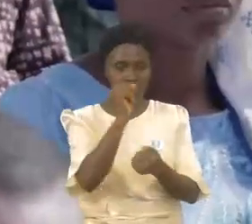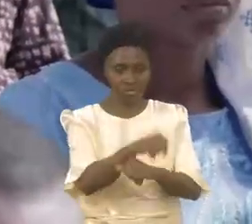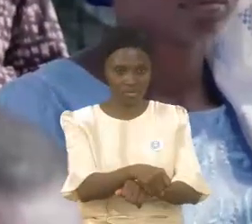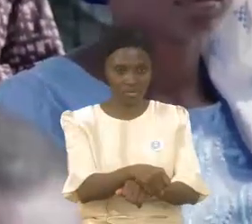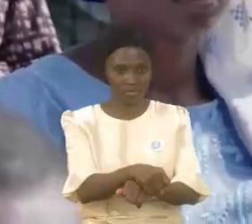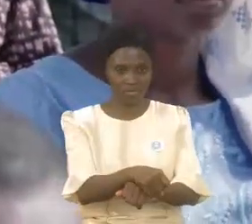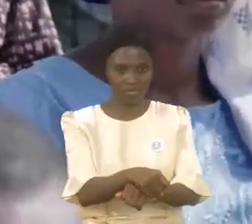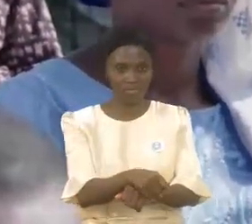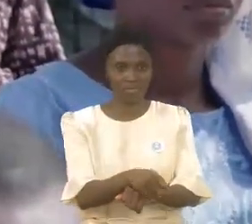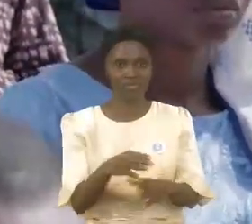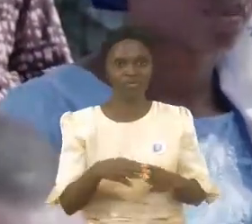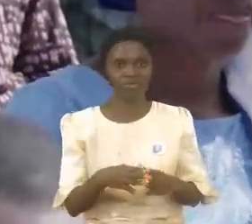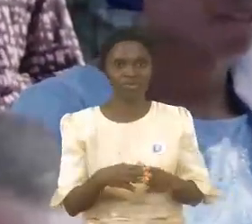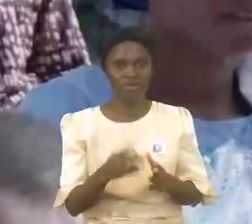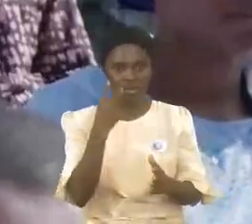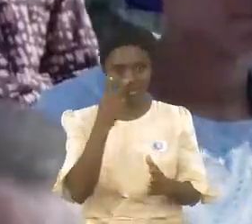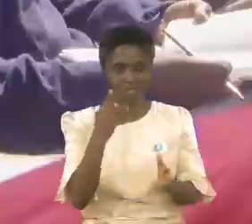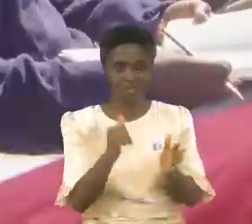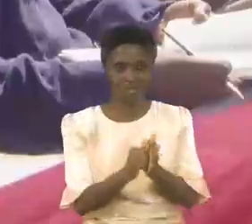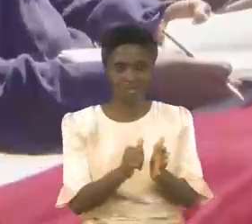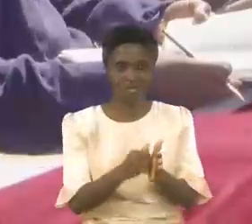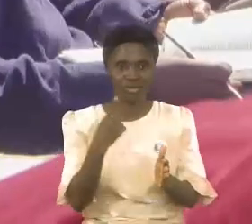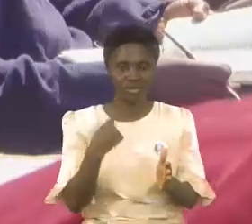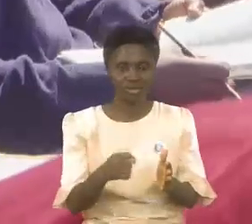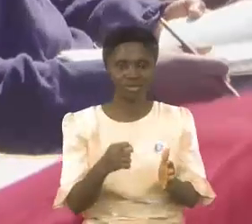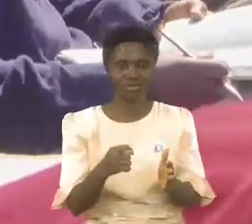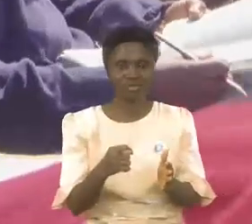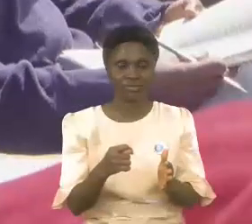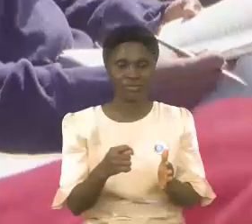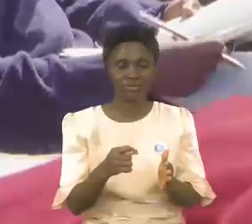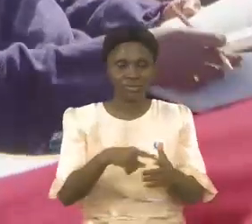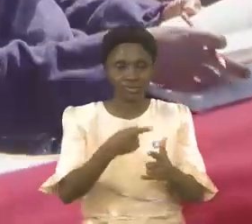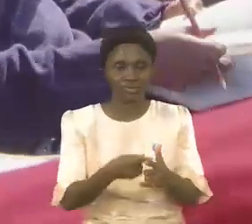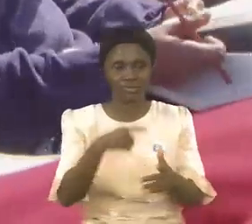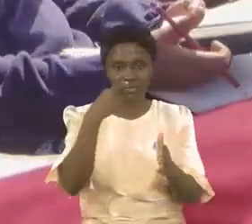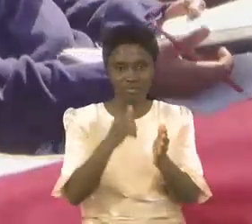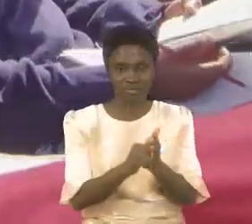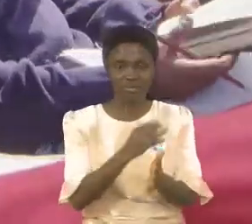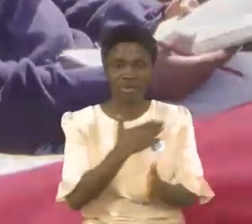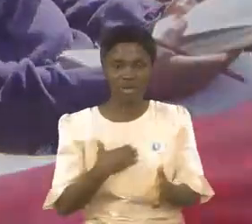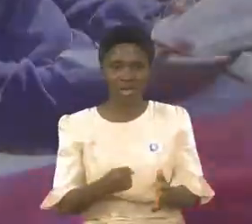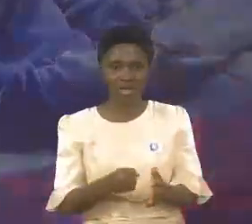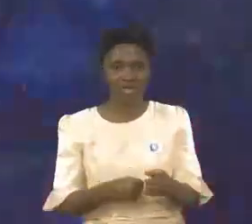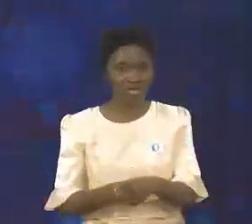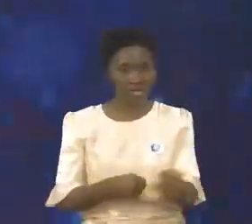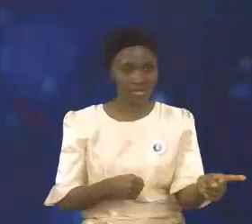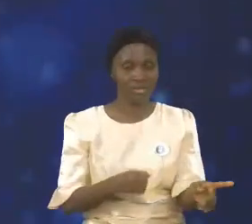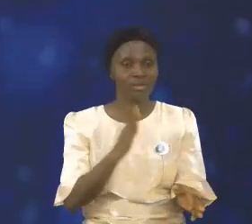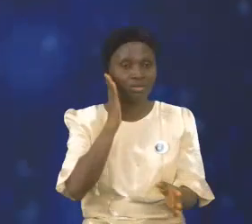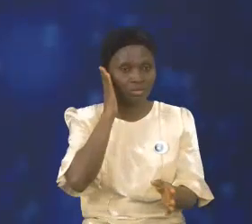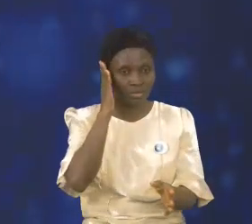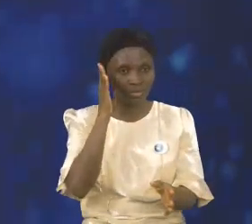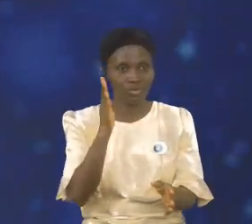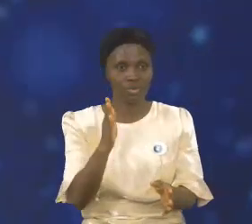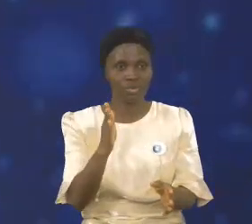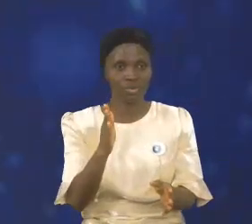as taking your response away. And then it says, and they shall flee off. They shall